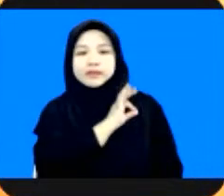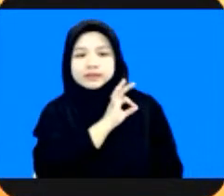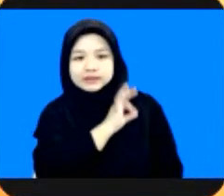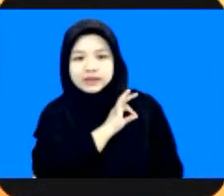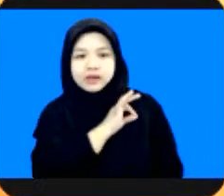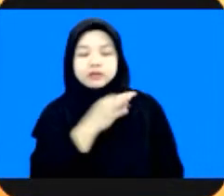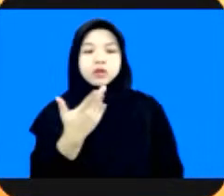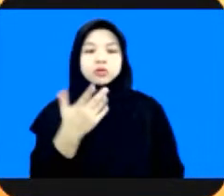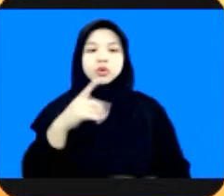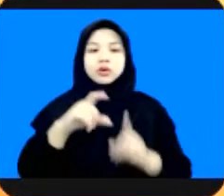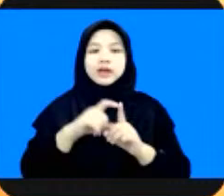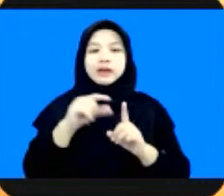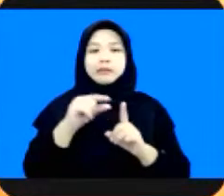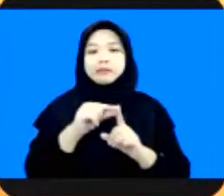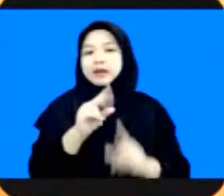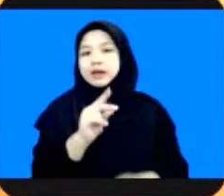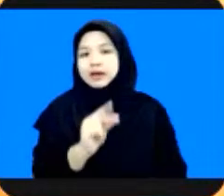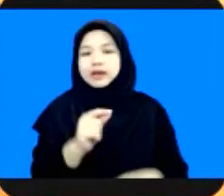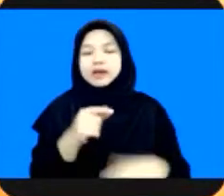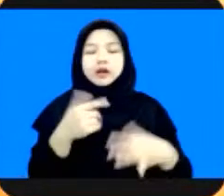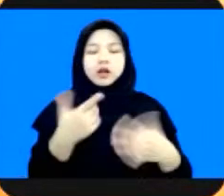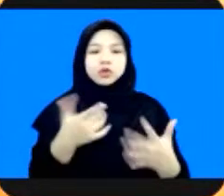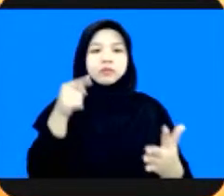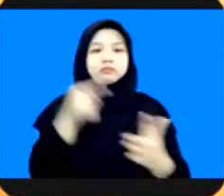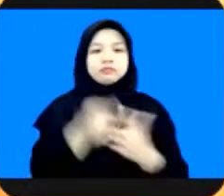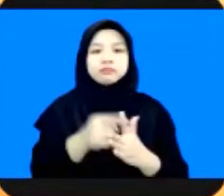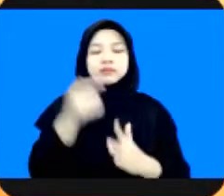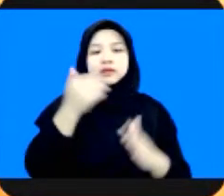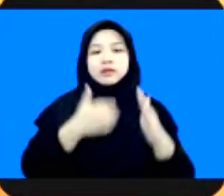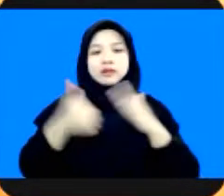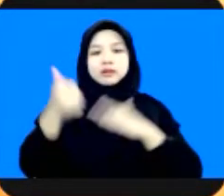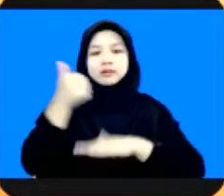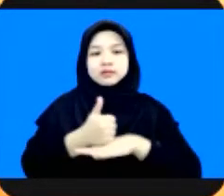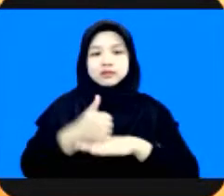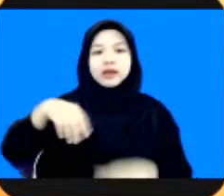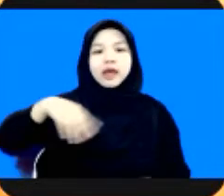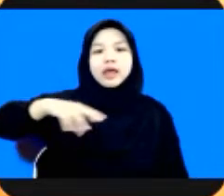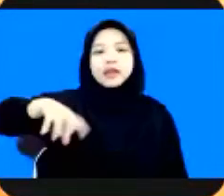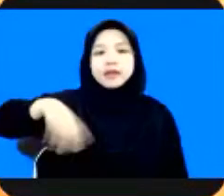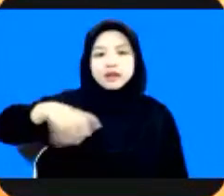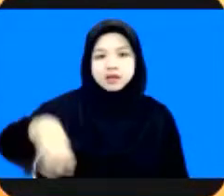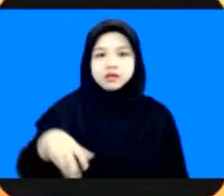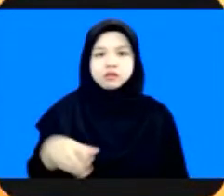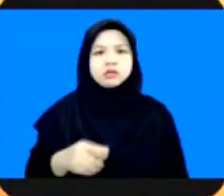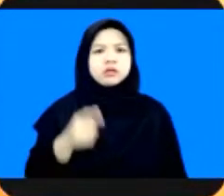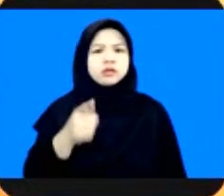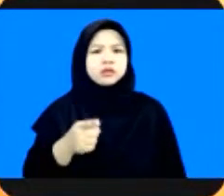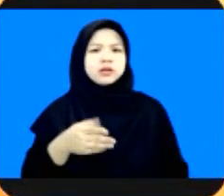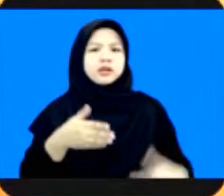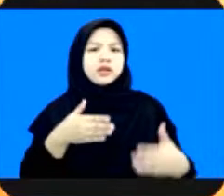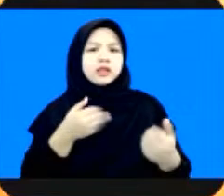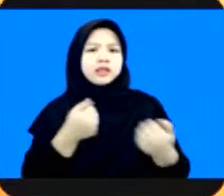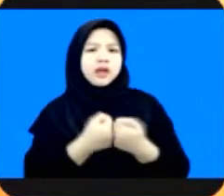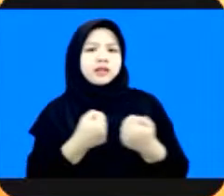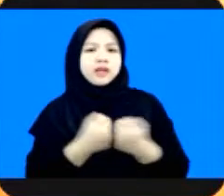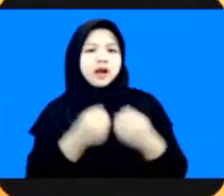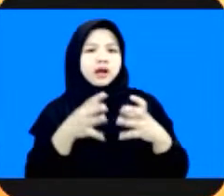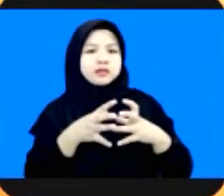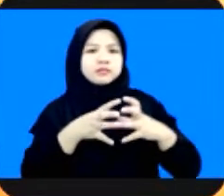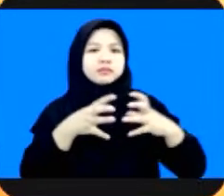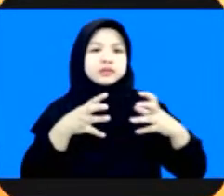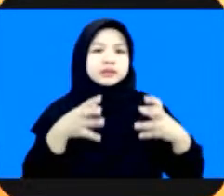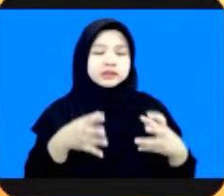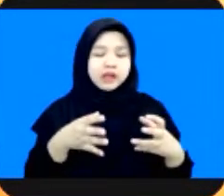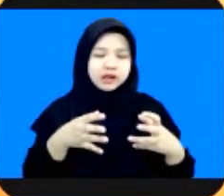and major election. That this will be the challenge for the disinformation issue,